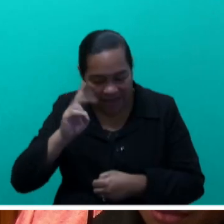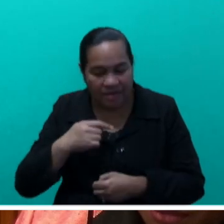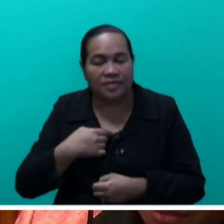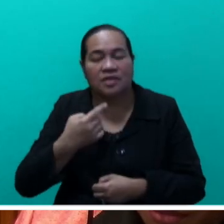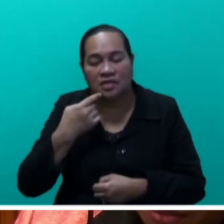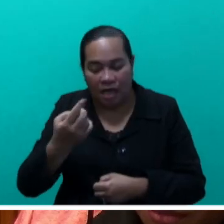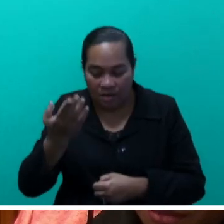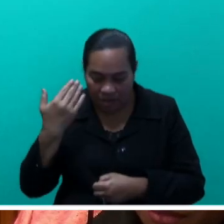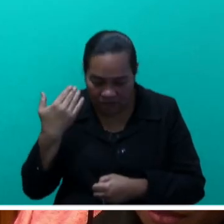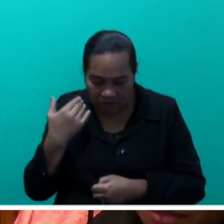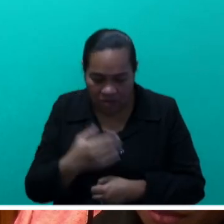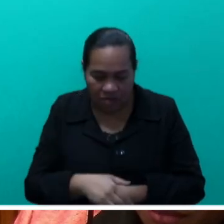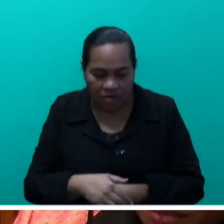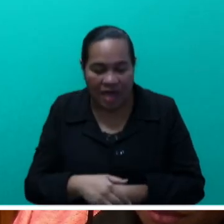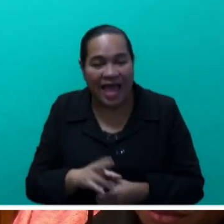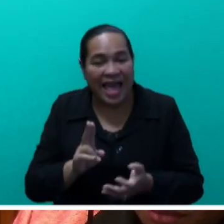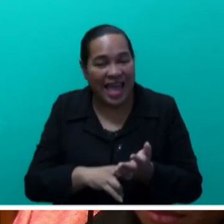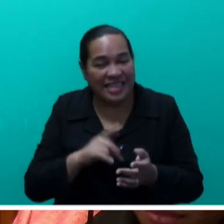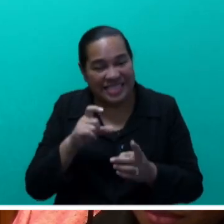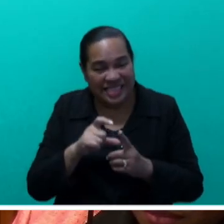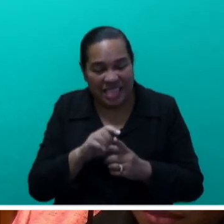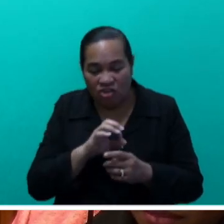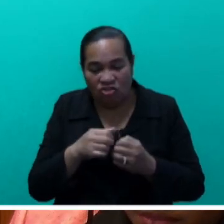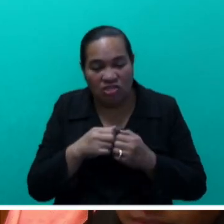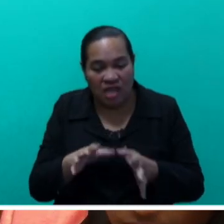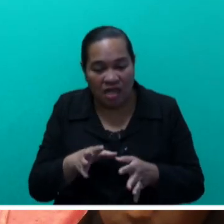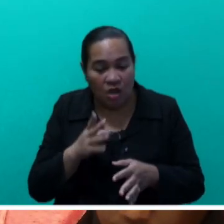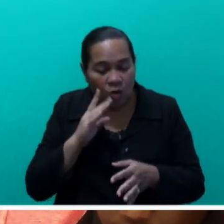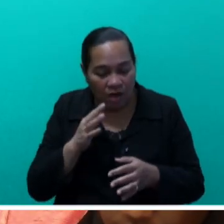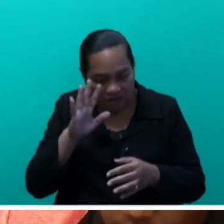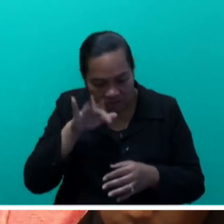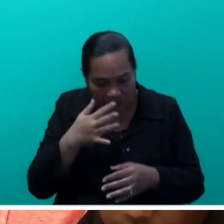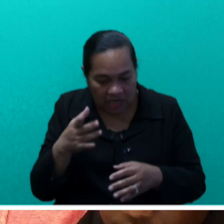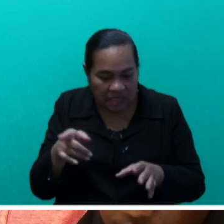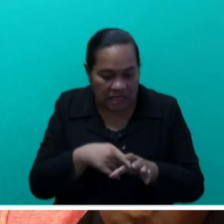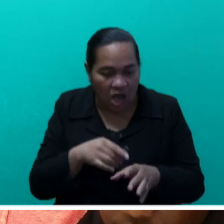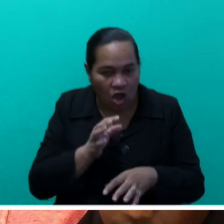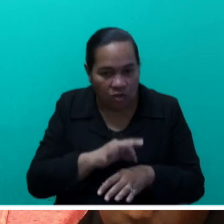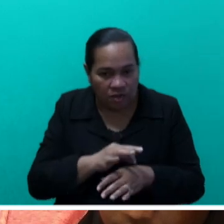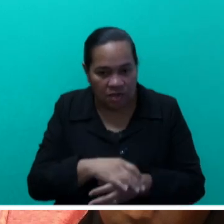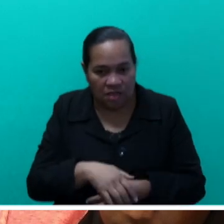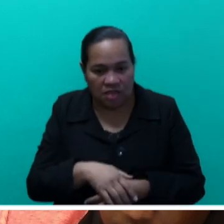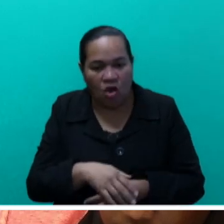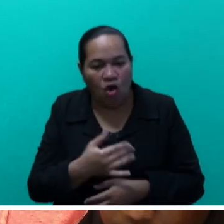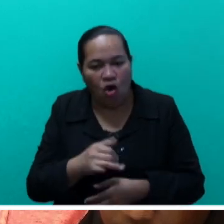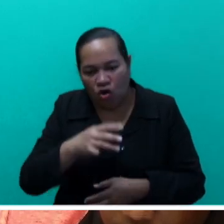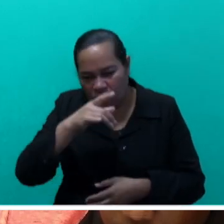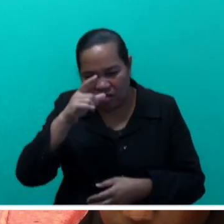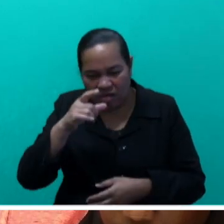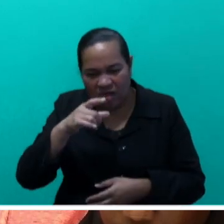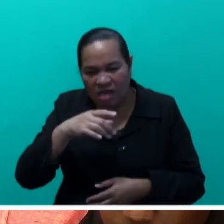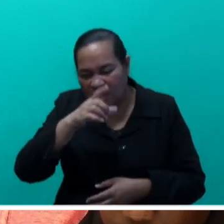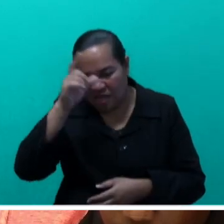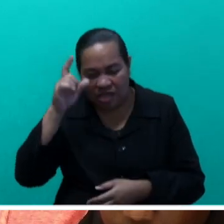previously in this August House that NCDs do not start when one is diagnosed inside our hospitals, and nursing stations. They start